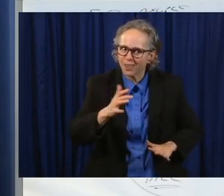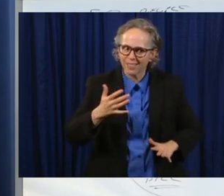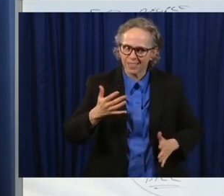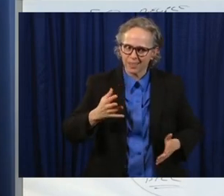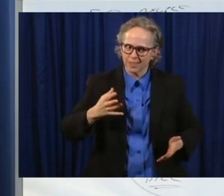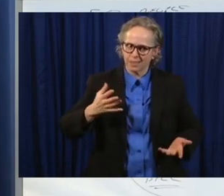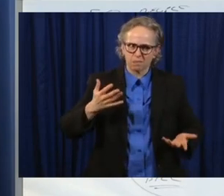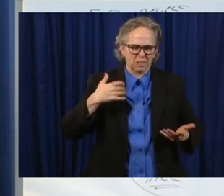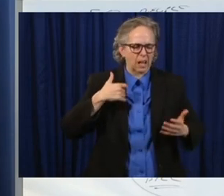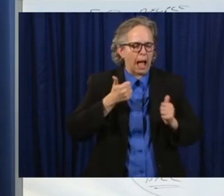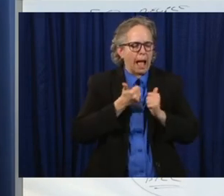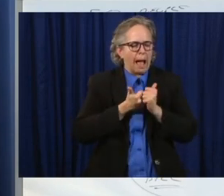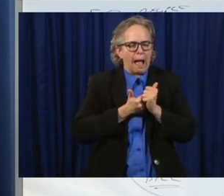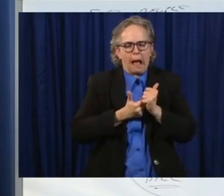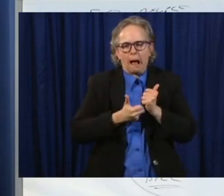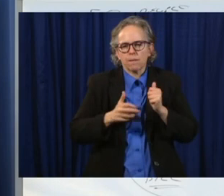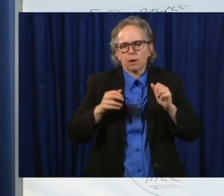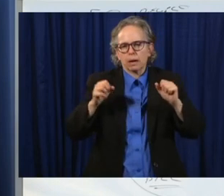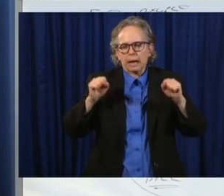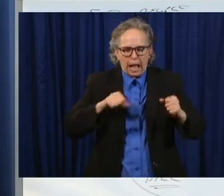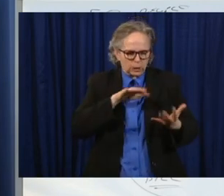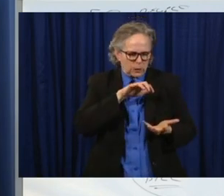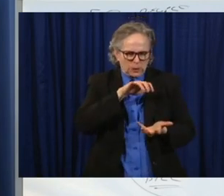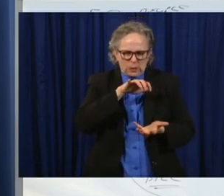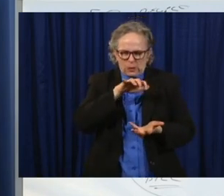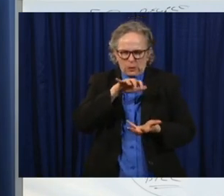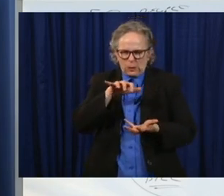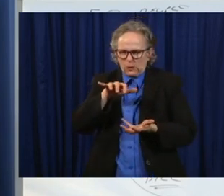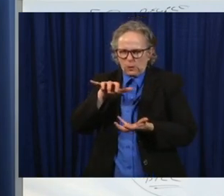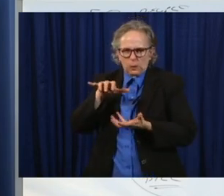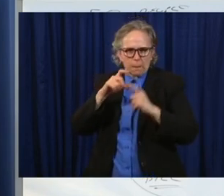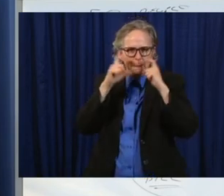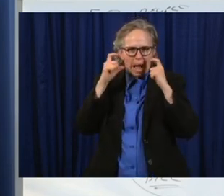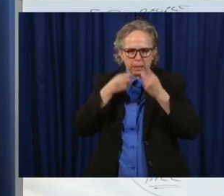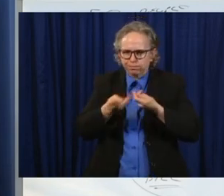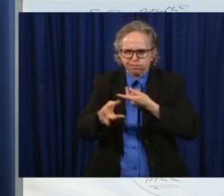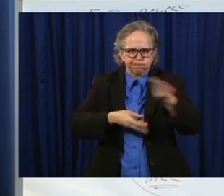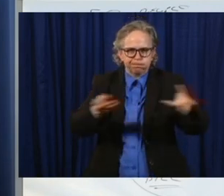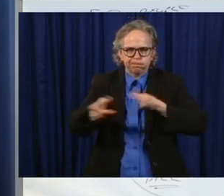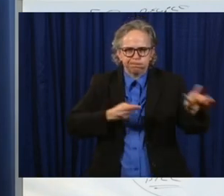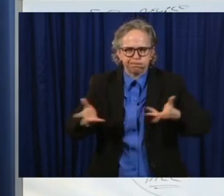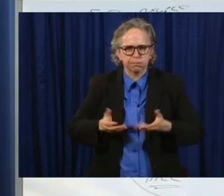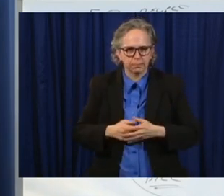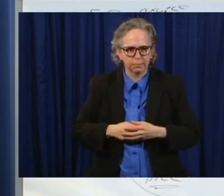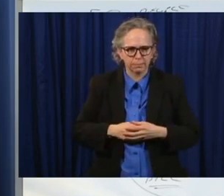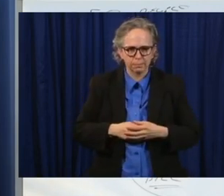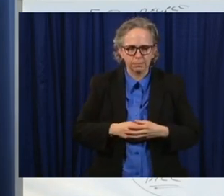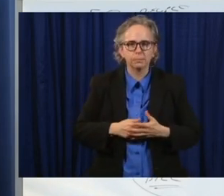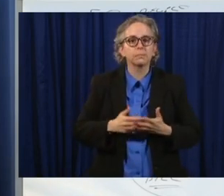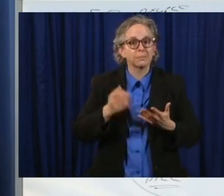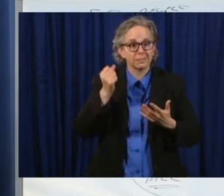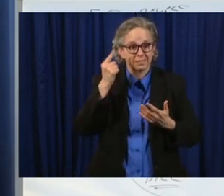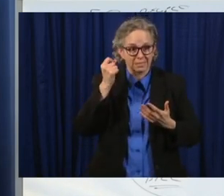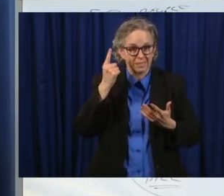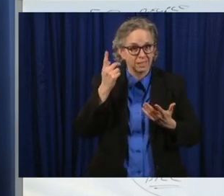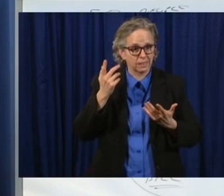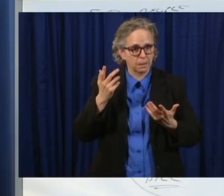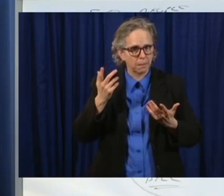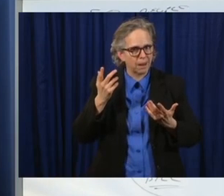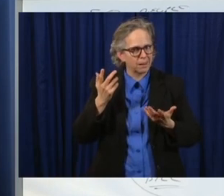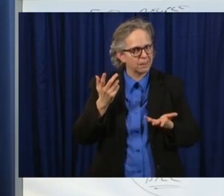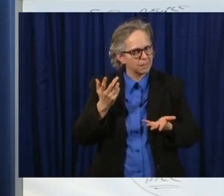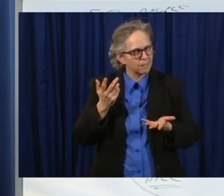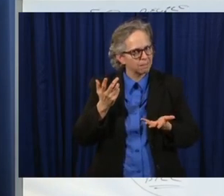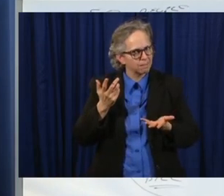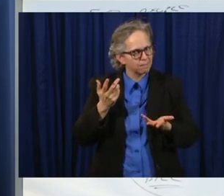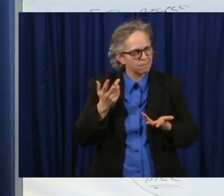to secure masks that we can make available to people. But ultimately,